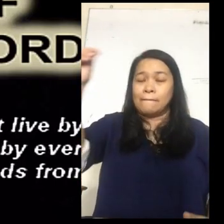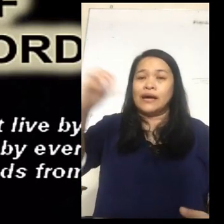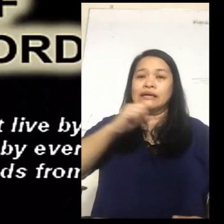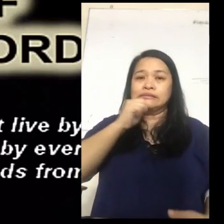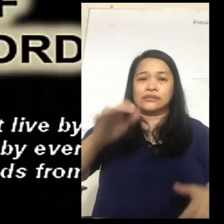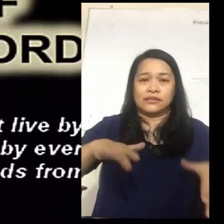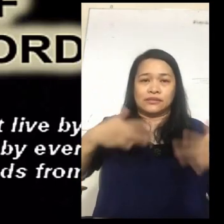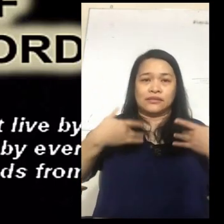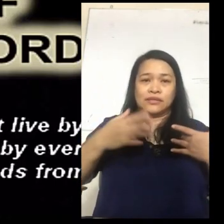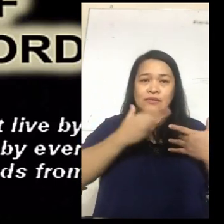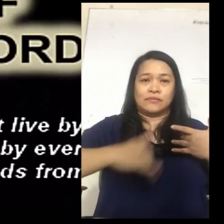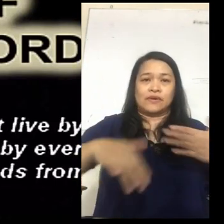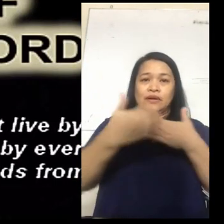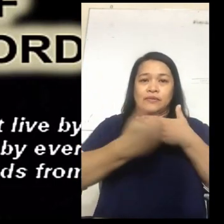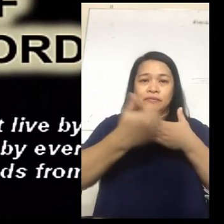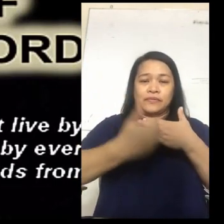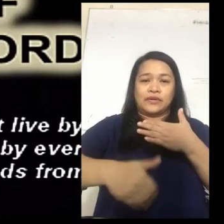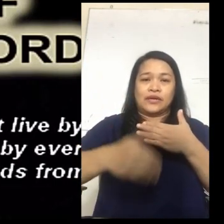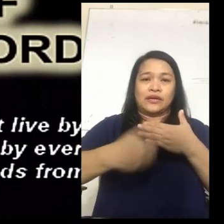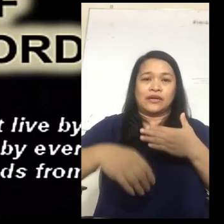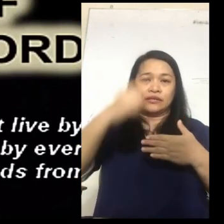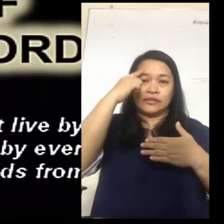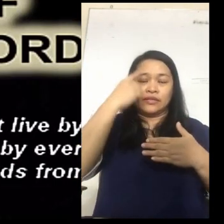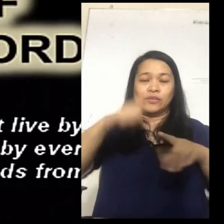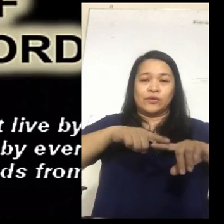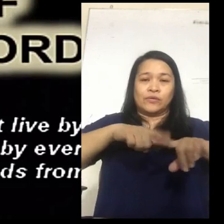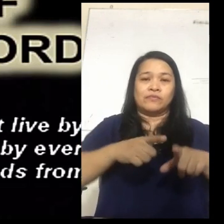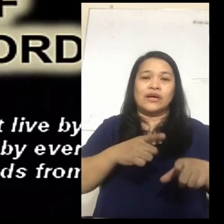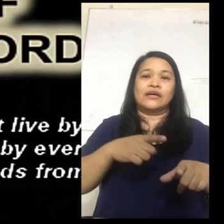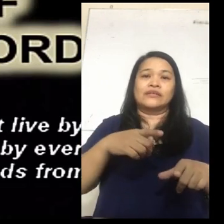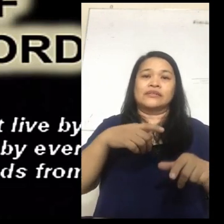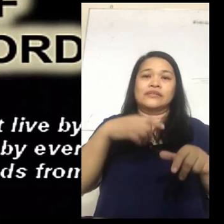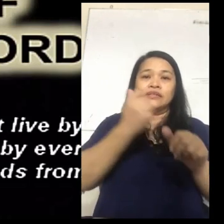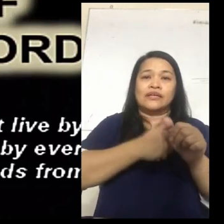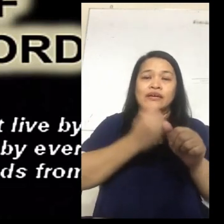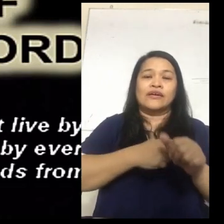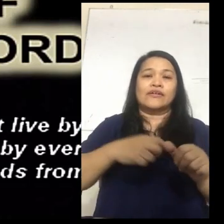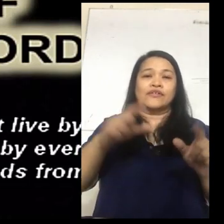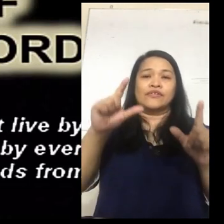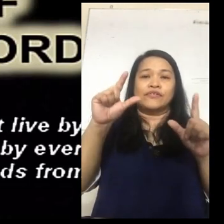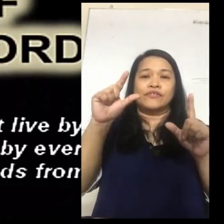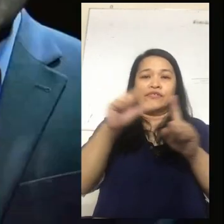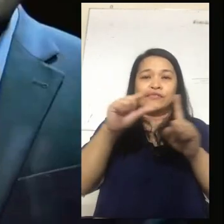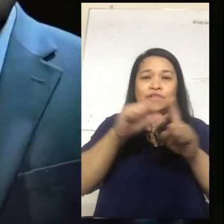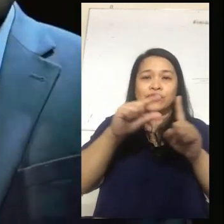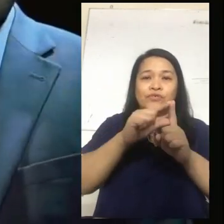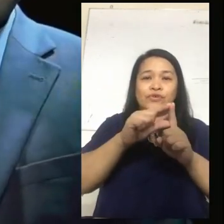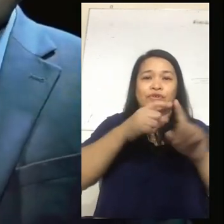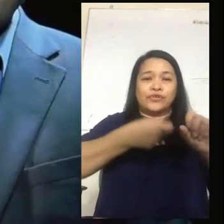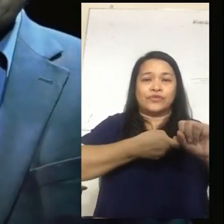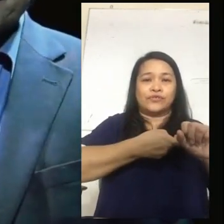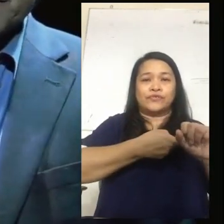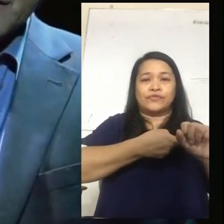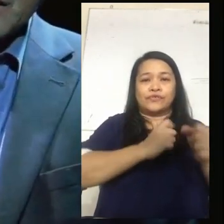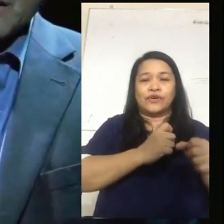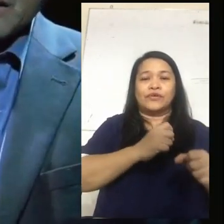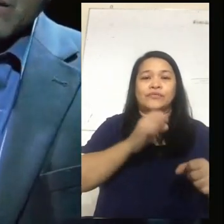alone, but by every word that proceeds from the mouth of God. And